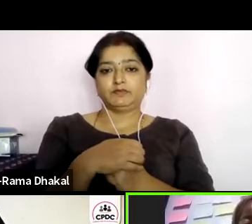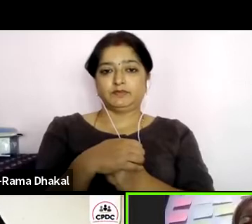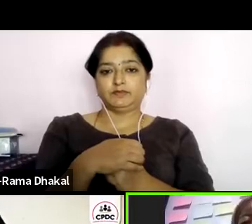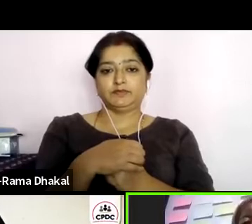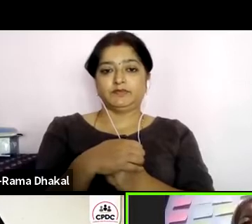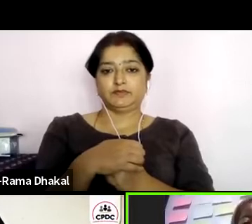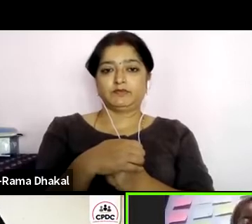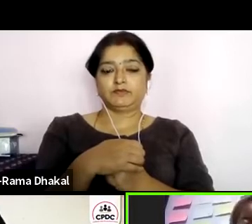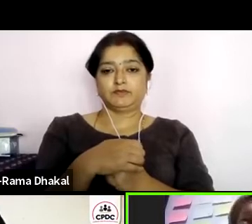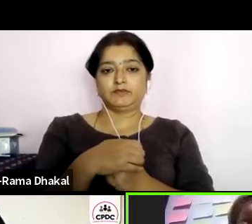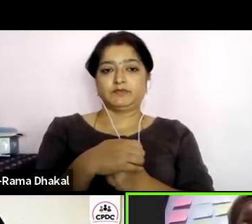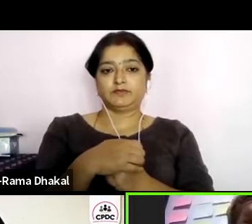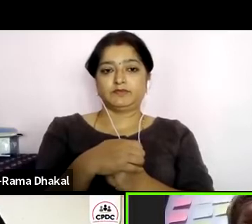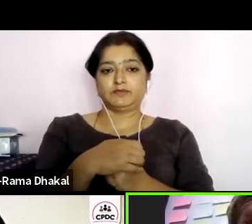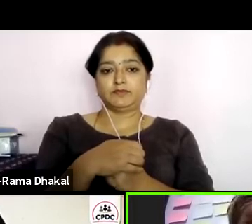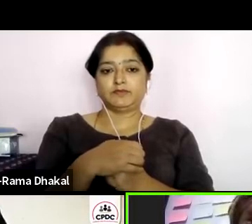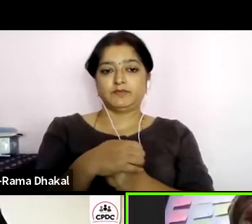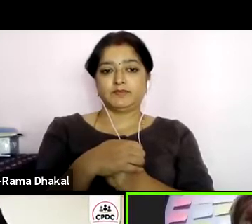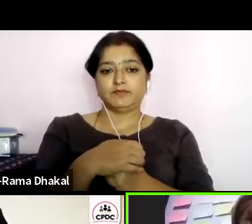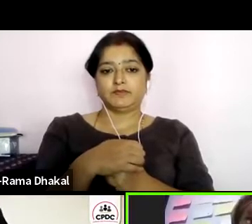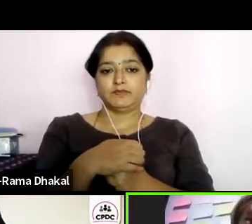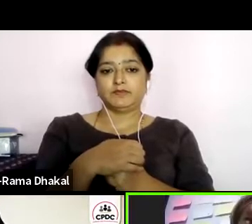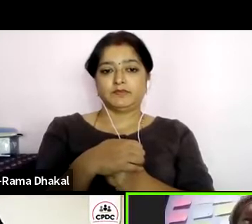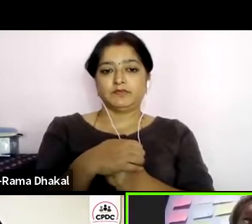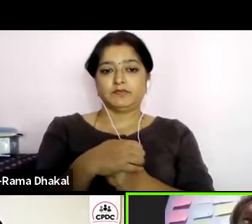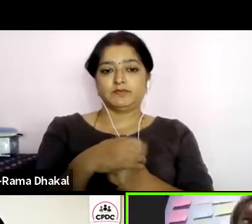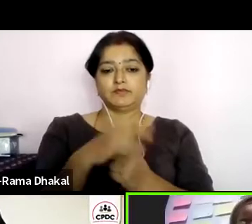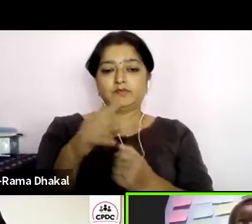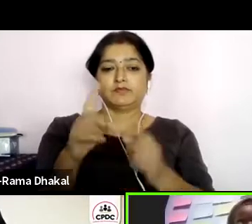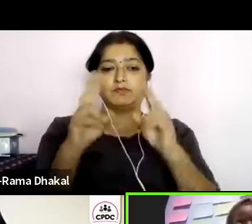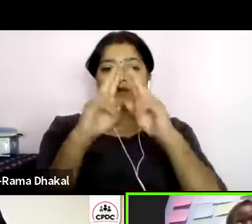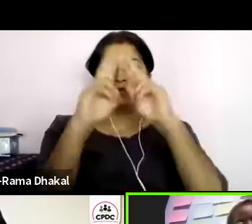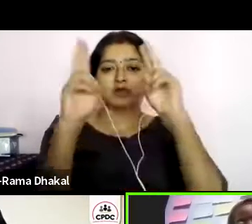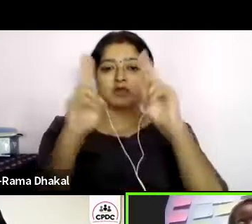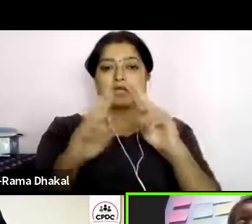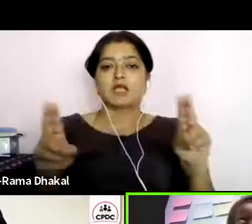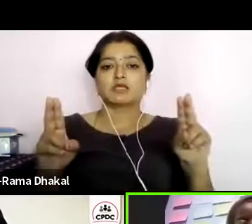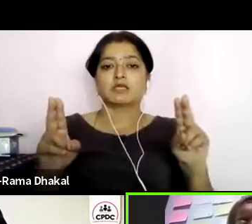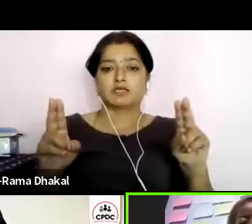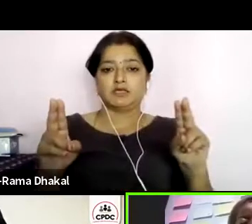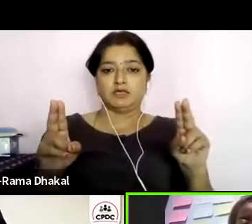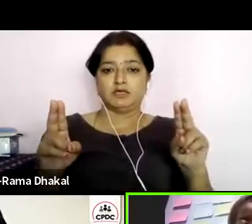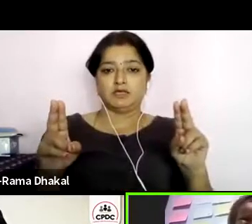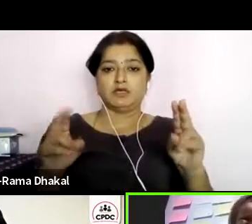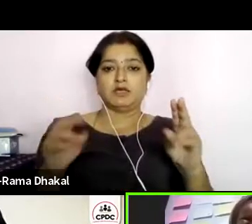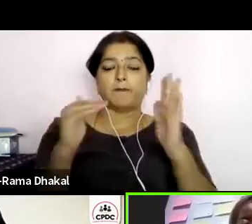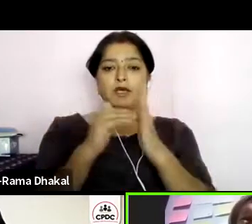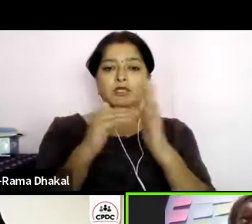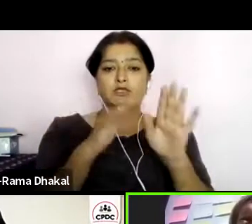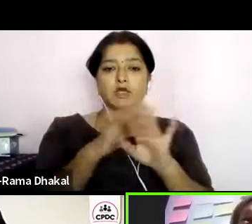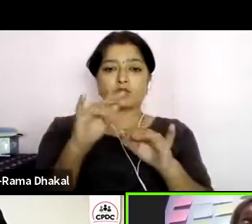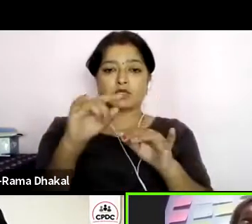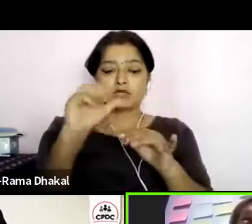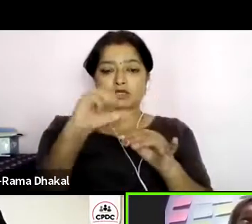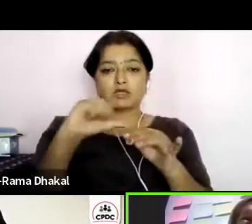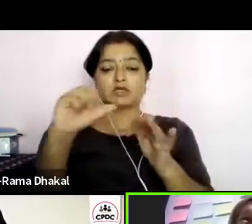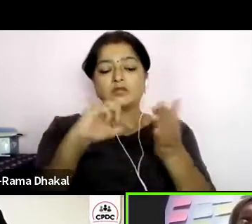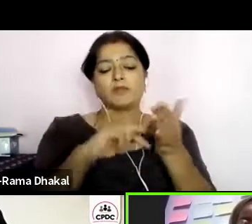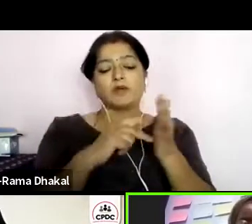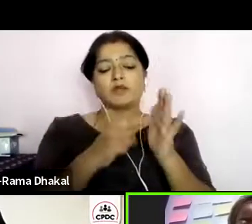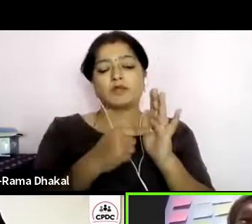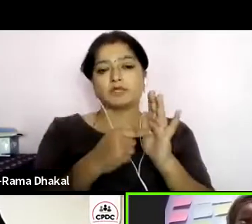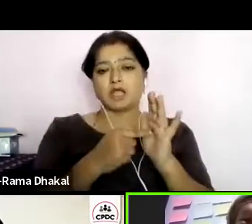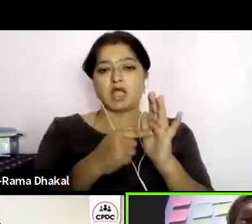international platform supporting in the execution of projects, we are going to be able to make a